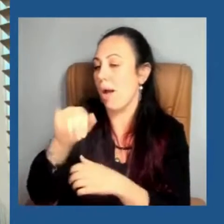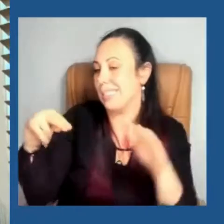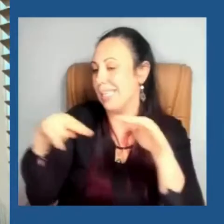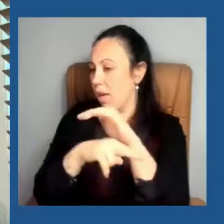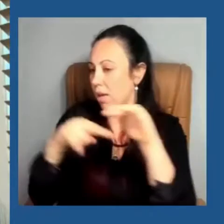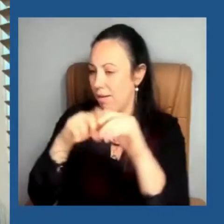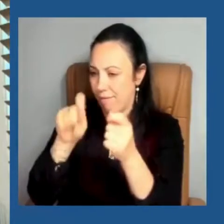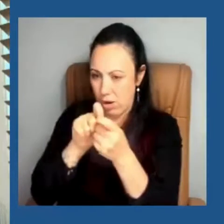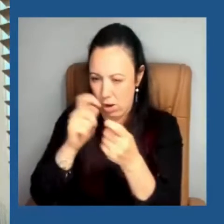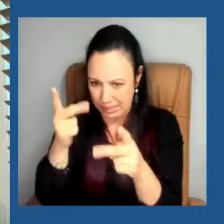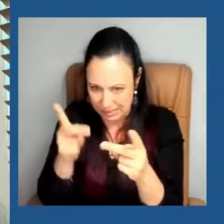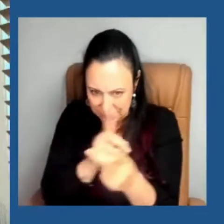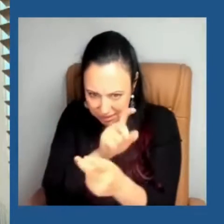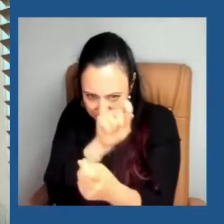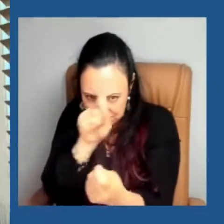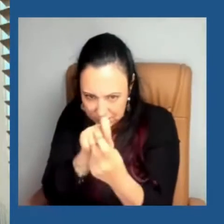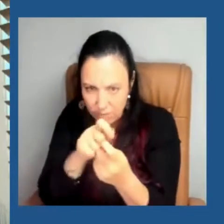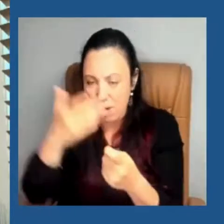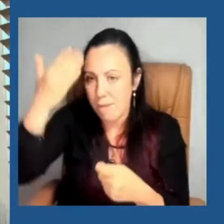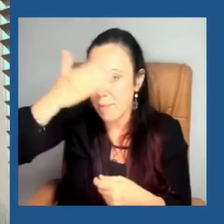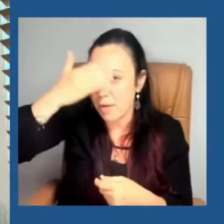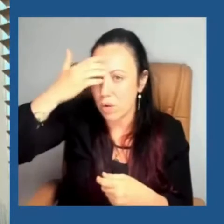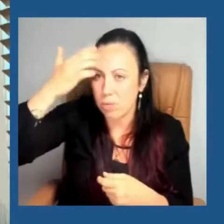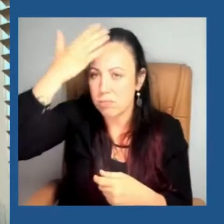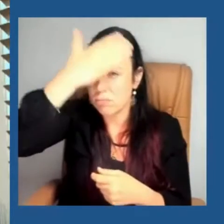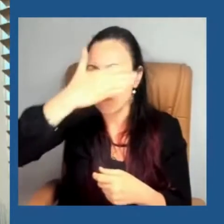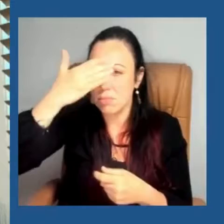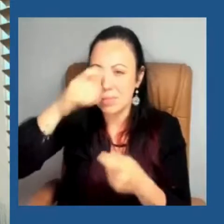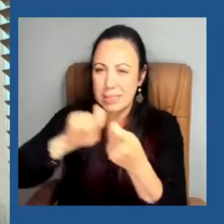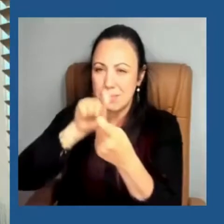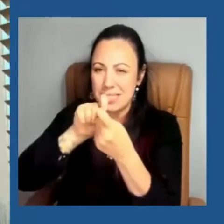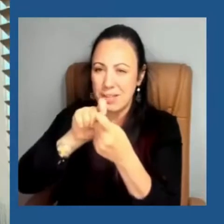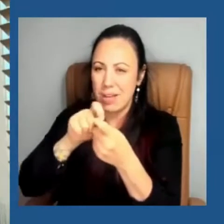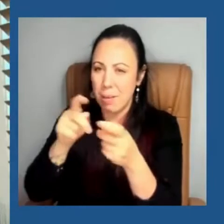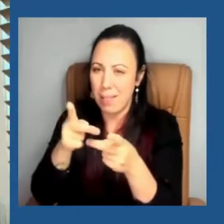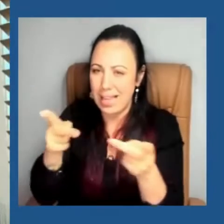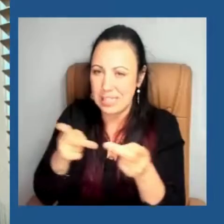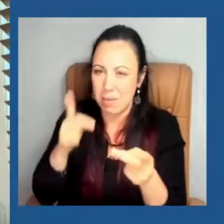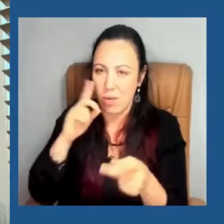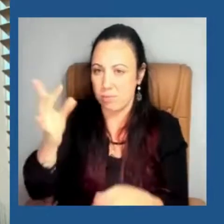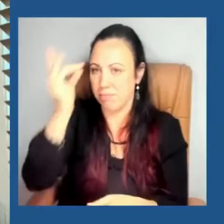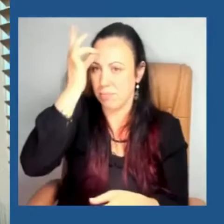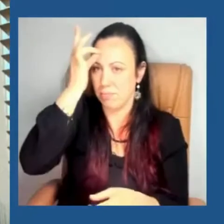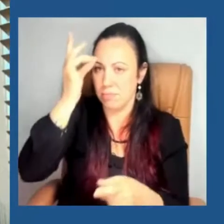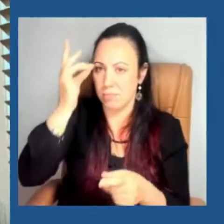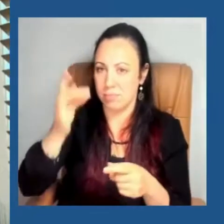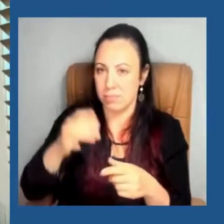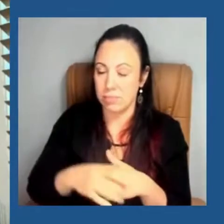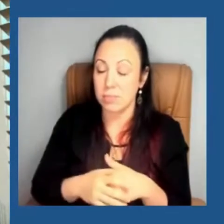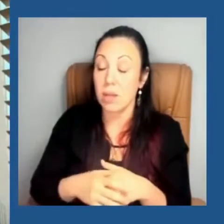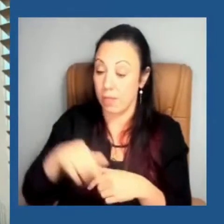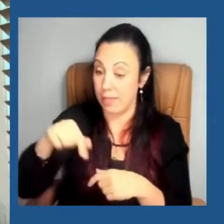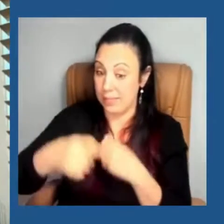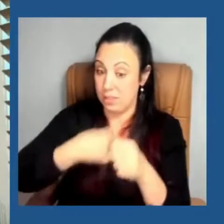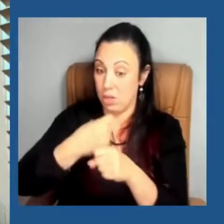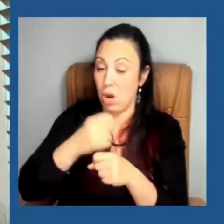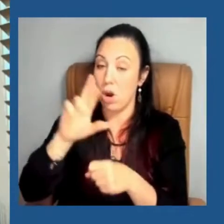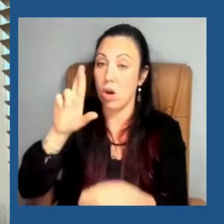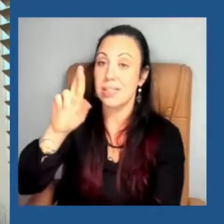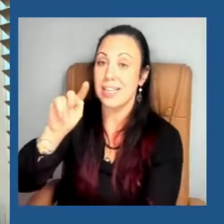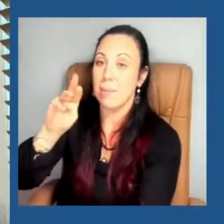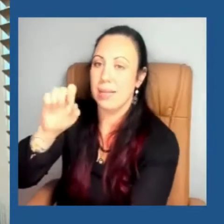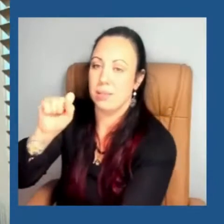in the front of the brain, called the prefrontal cortex, for each patient. And just this year, the FDA cleared RTMS for